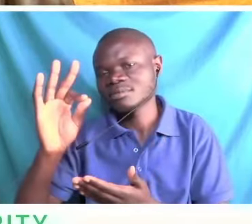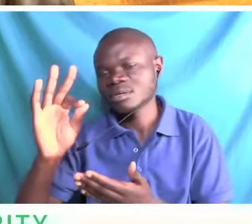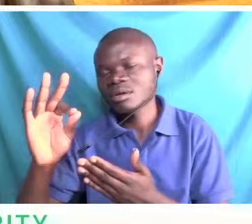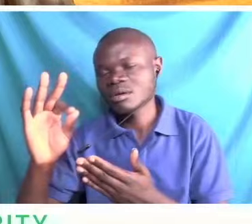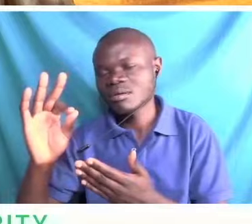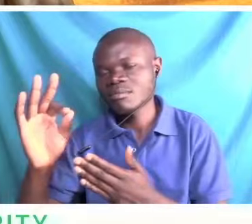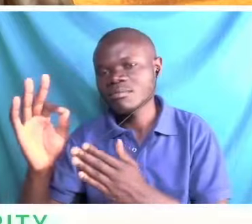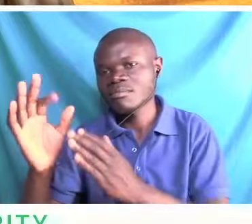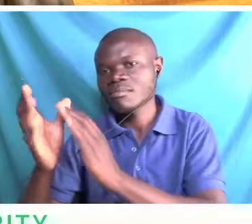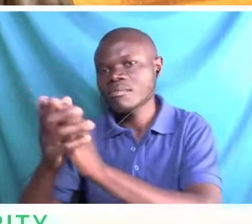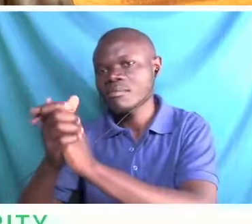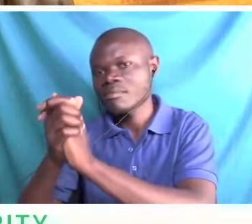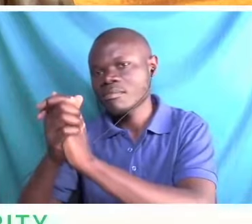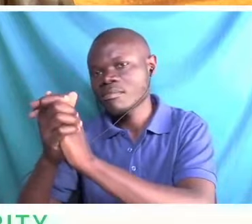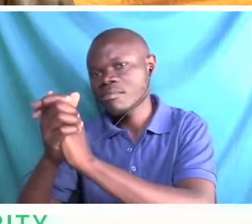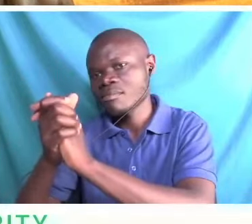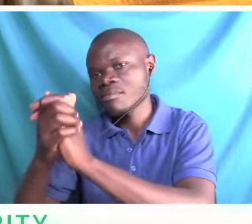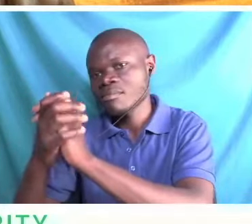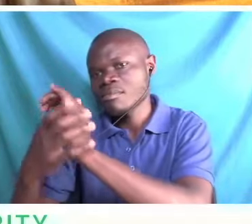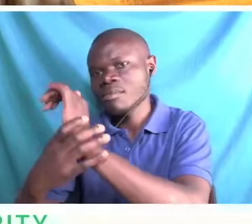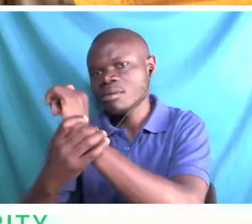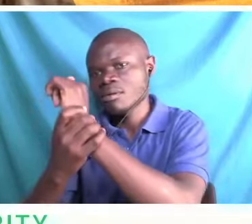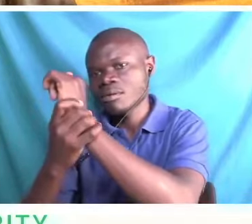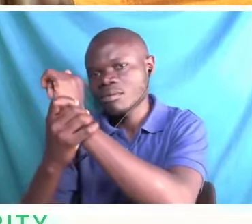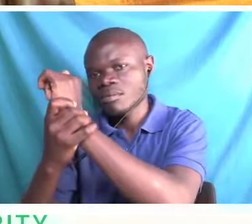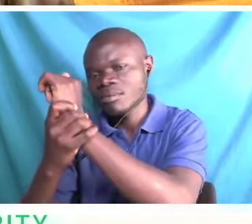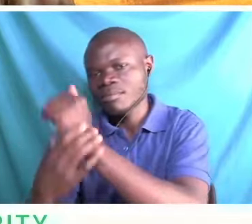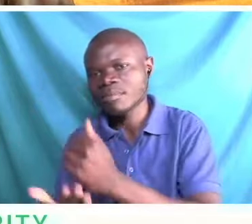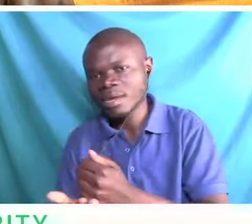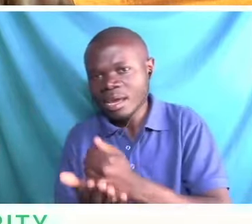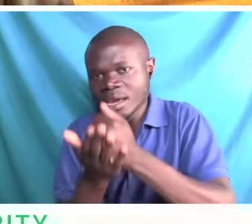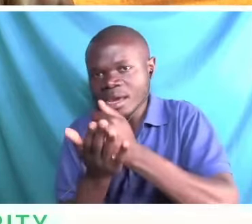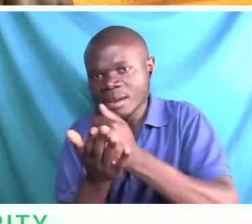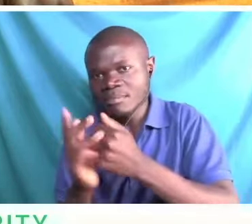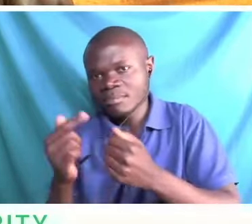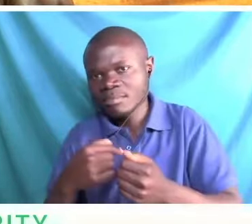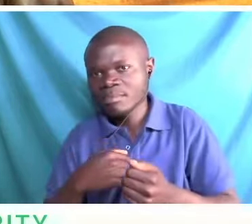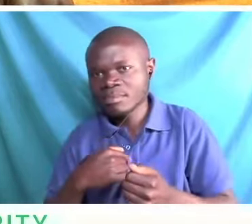hold my hand again. Help me